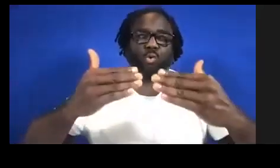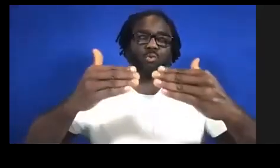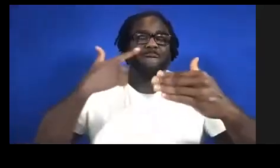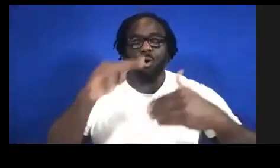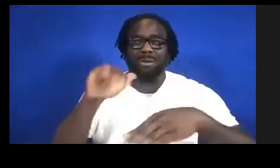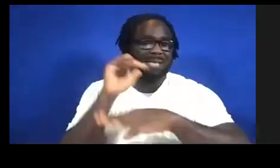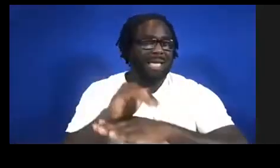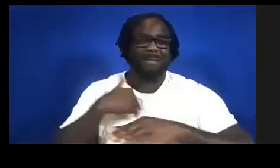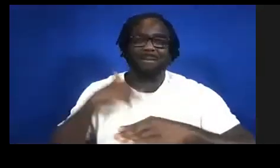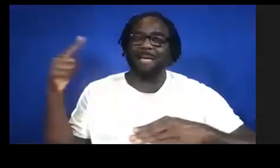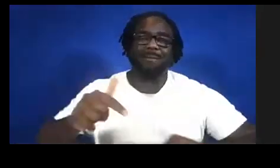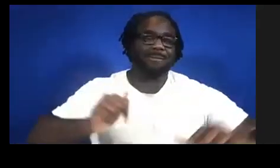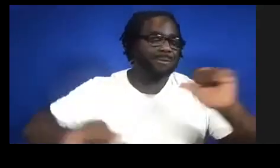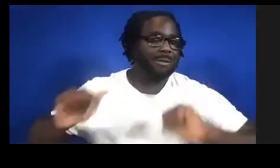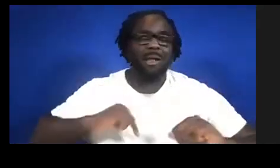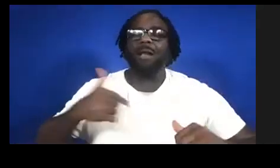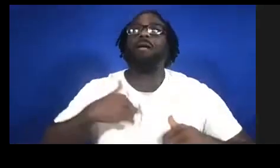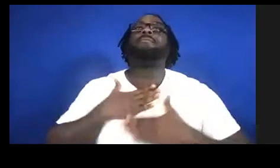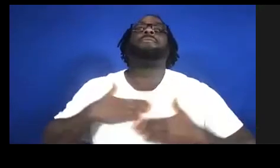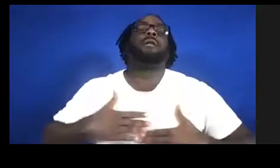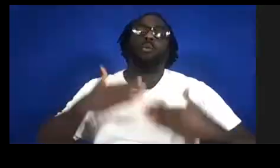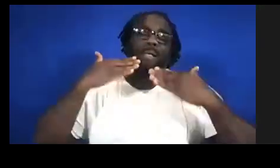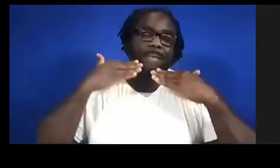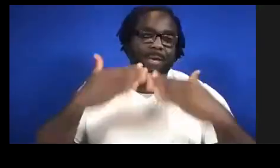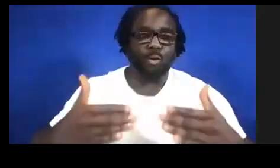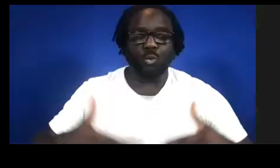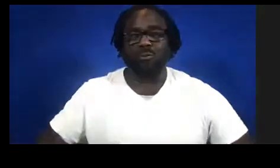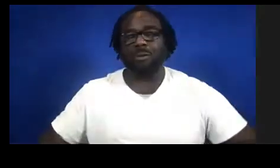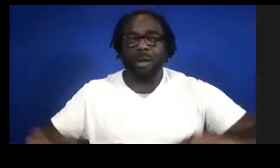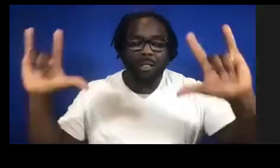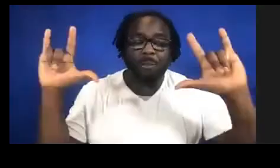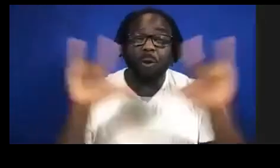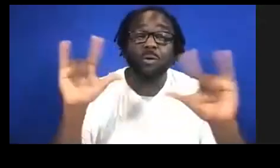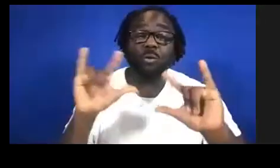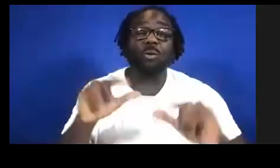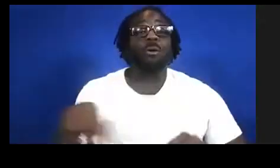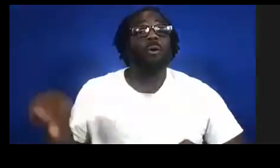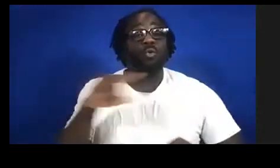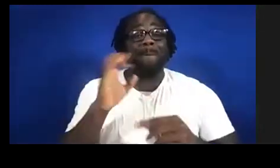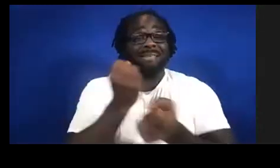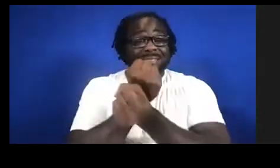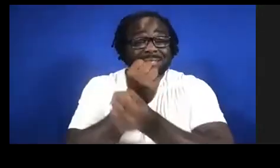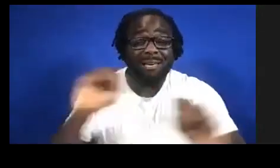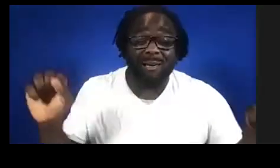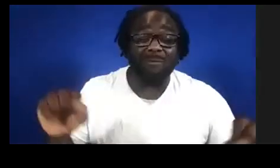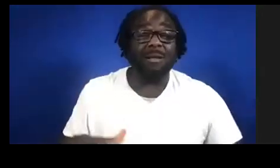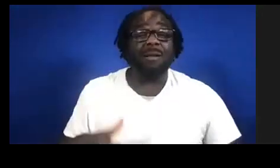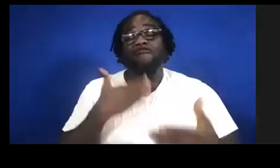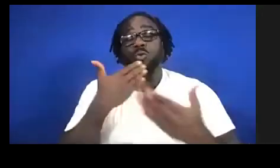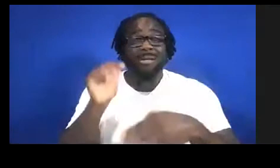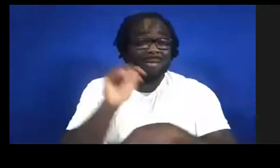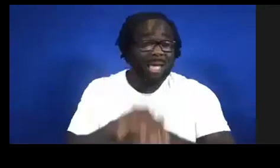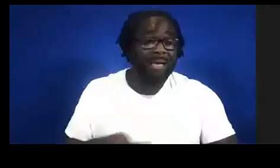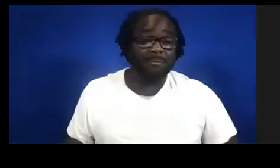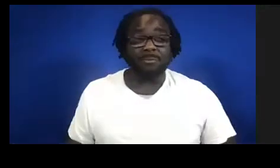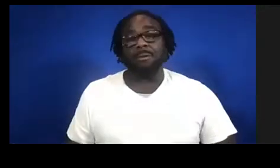Okay, y'all. Hey, thank you for tonight. Thank you for inviting me to the show. I really appreciate y'all. I love